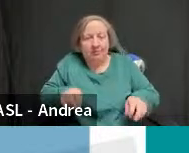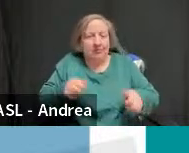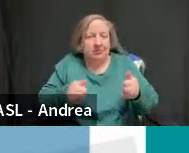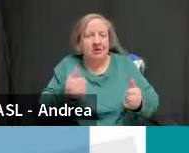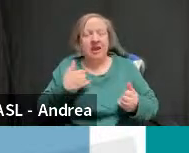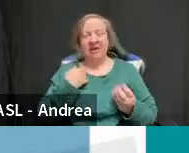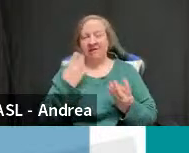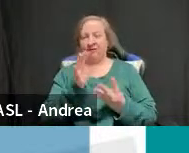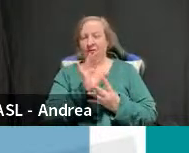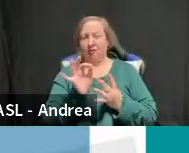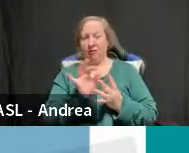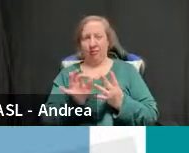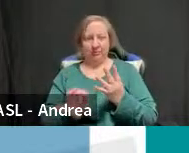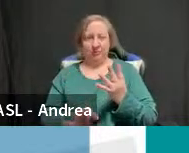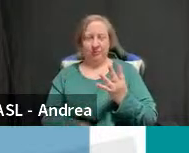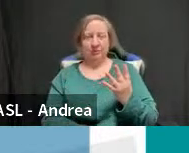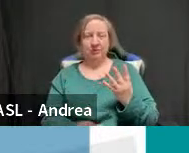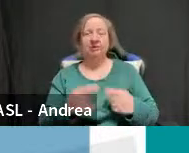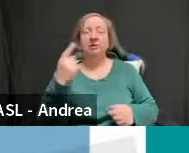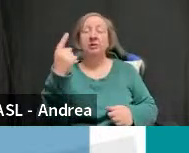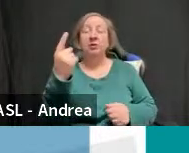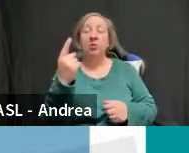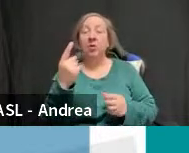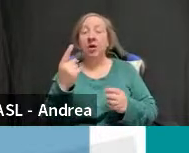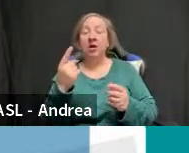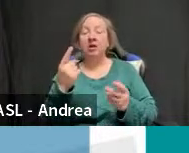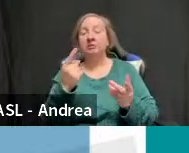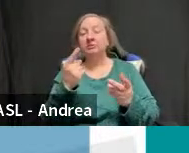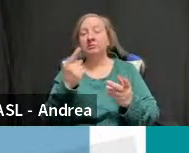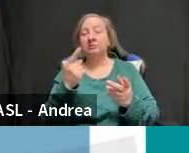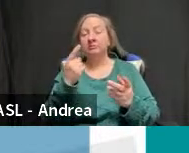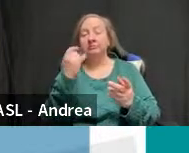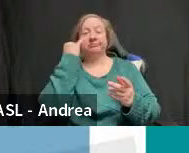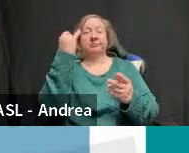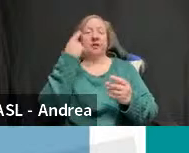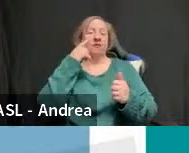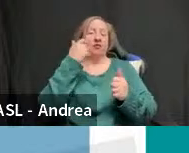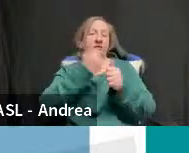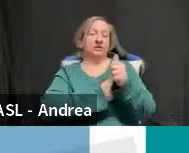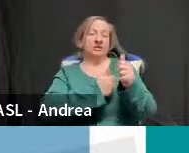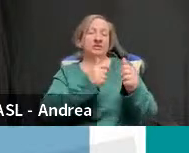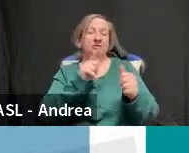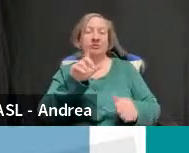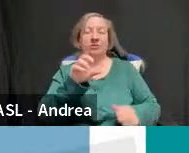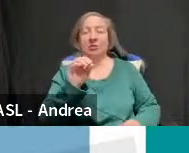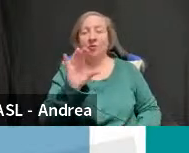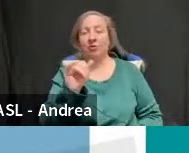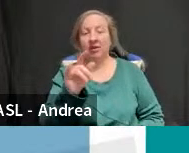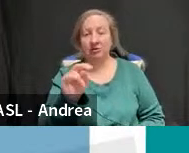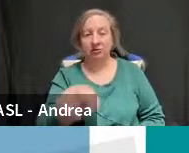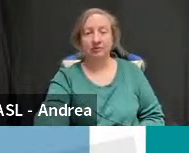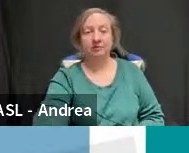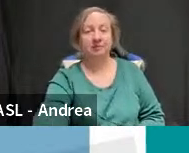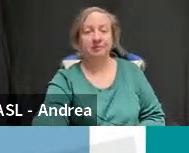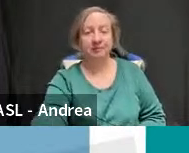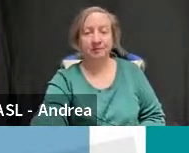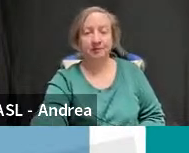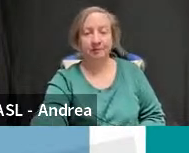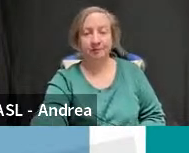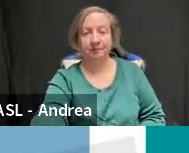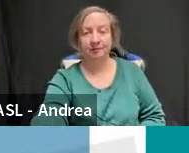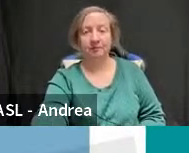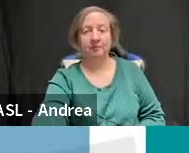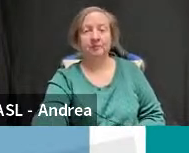options, one configuration for each location. But the 5 kind